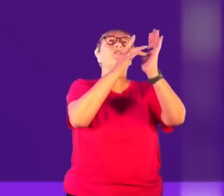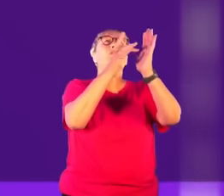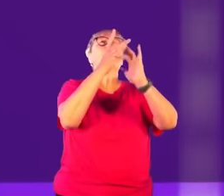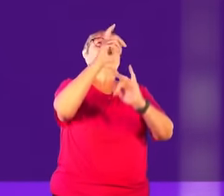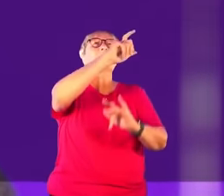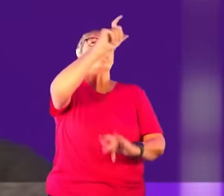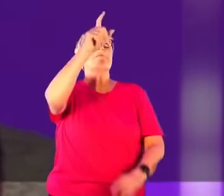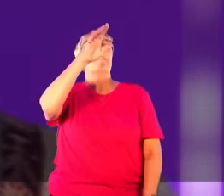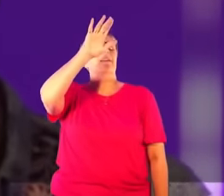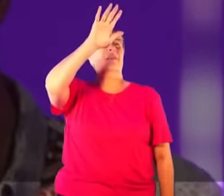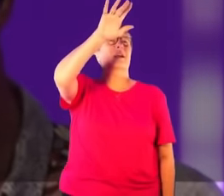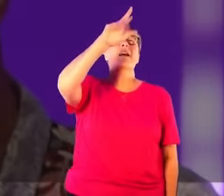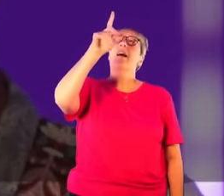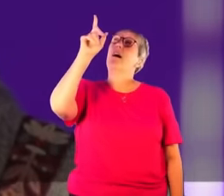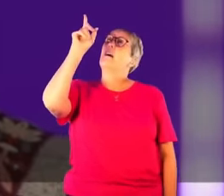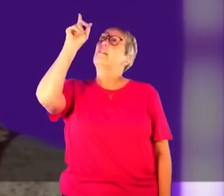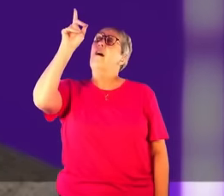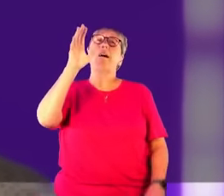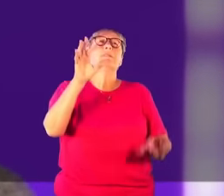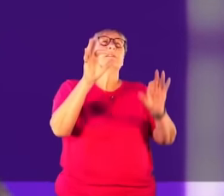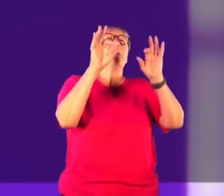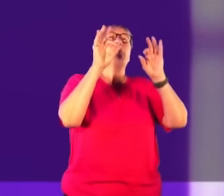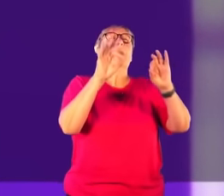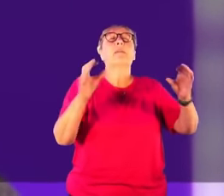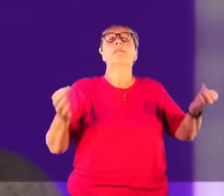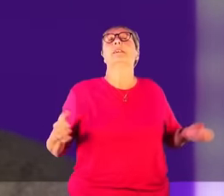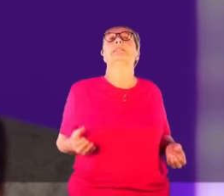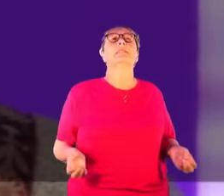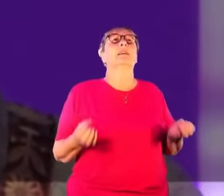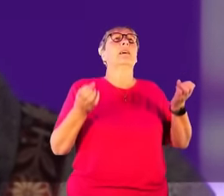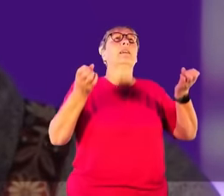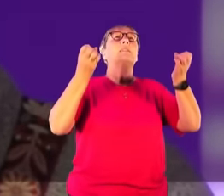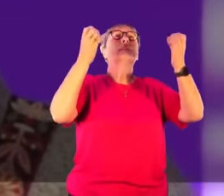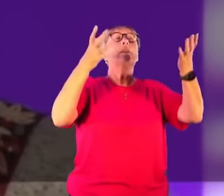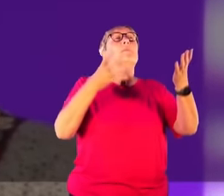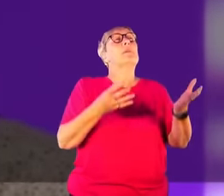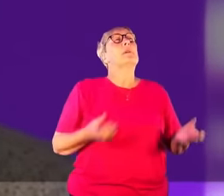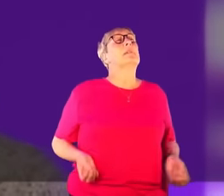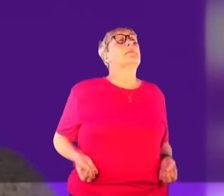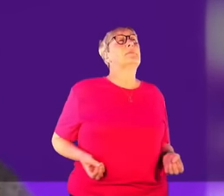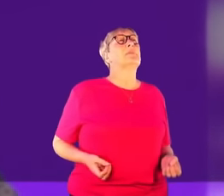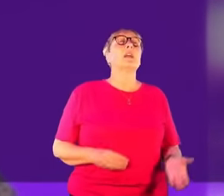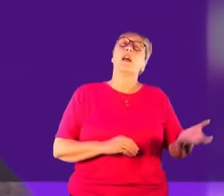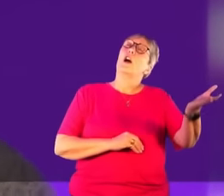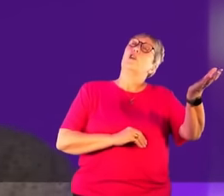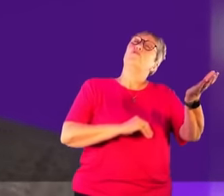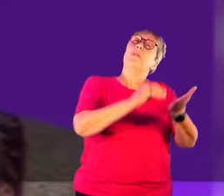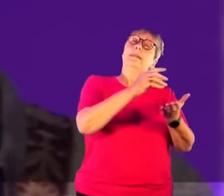Christ, God's perfect sacrifice, ransomed.